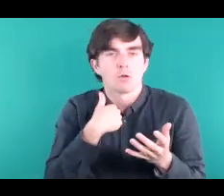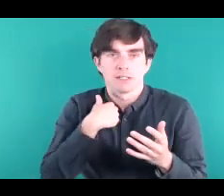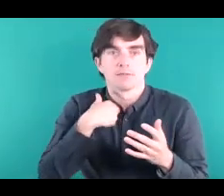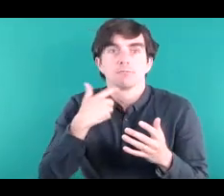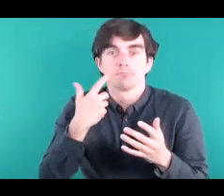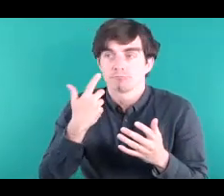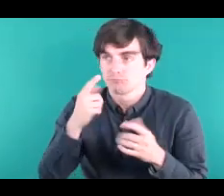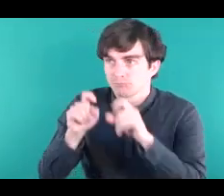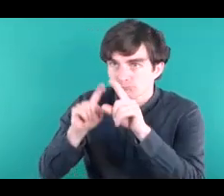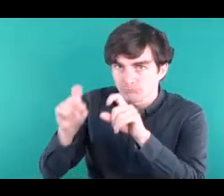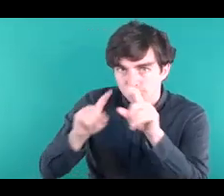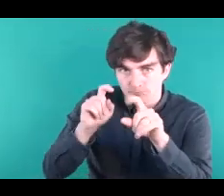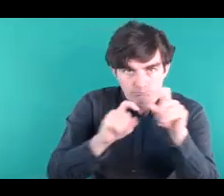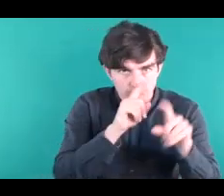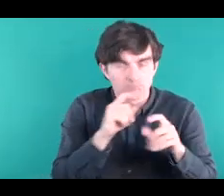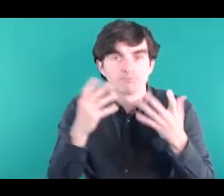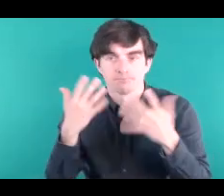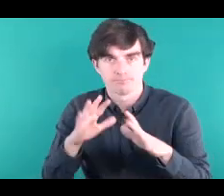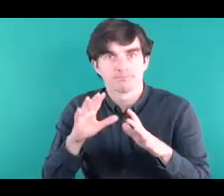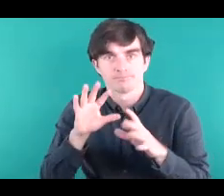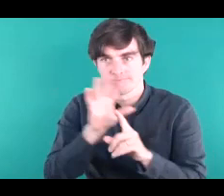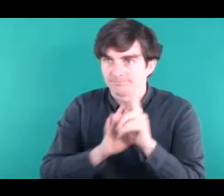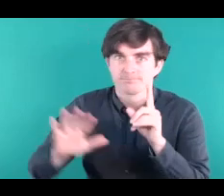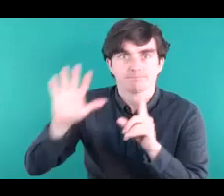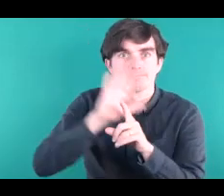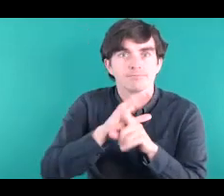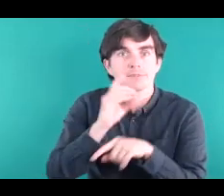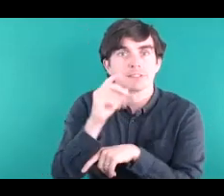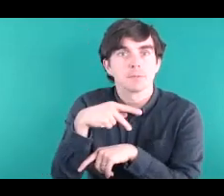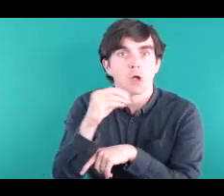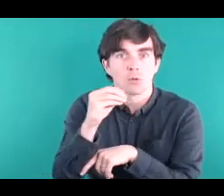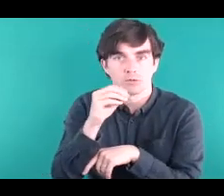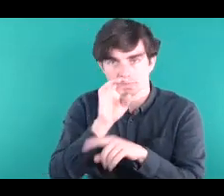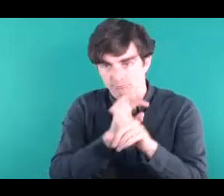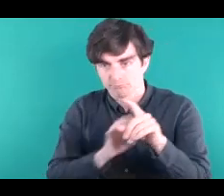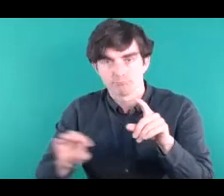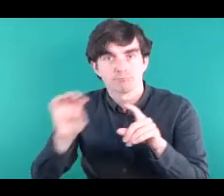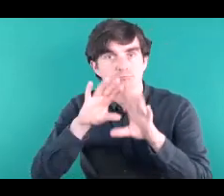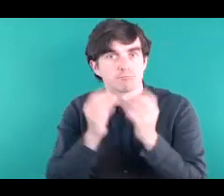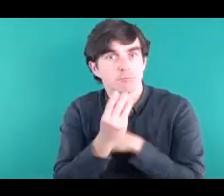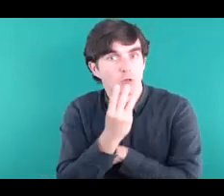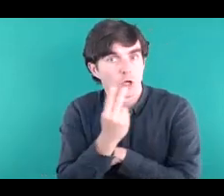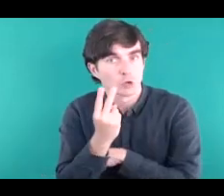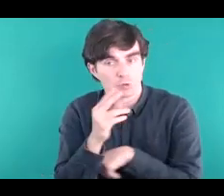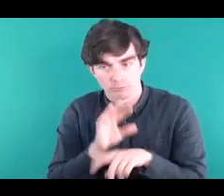DPOs in the provinces that are involved, because this is more like